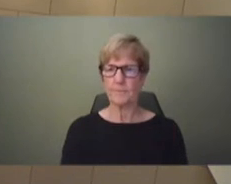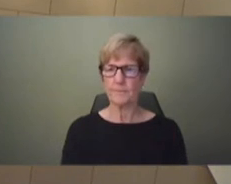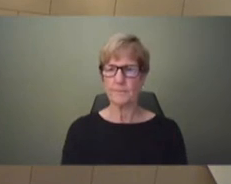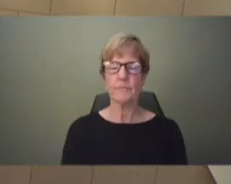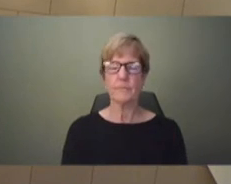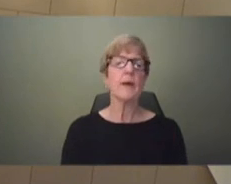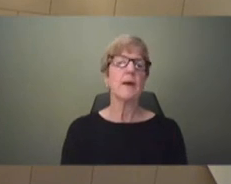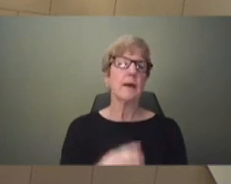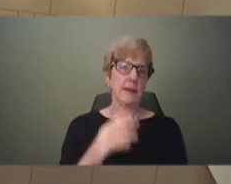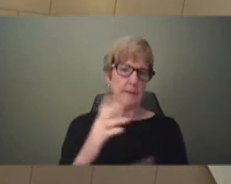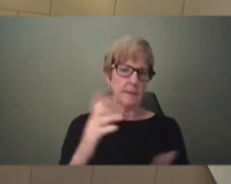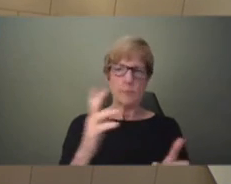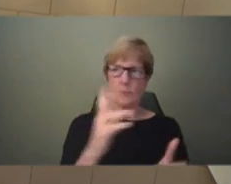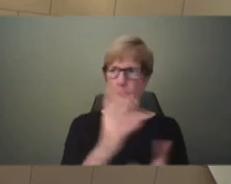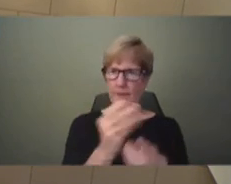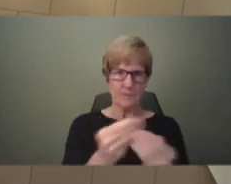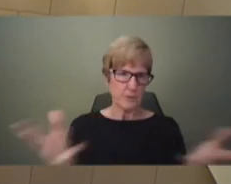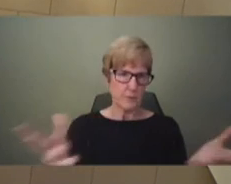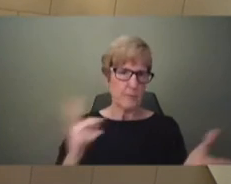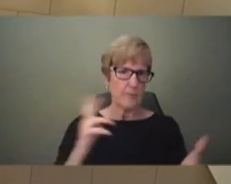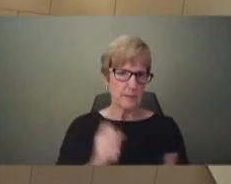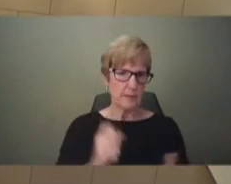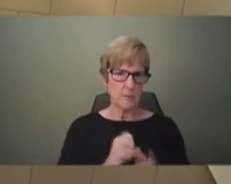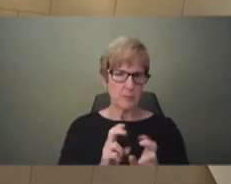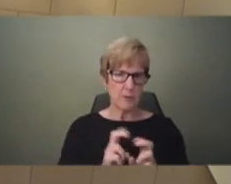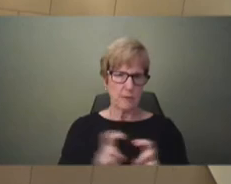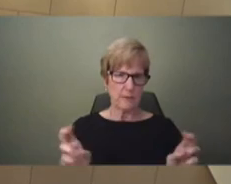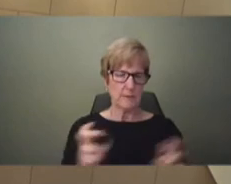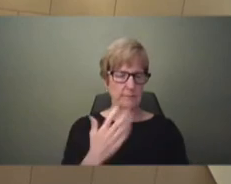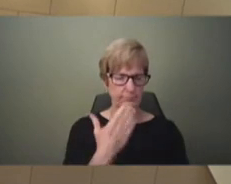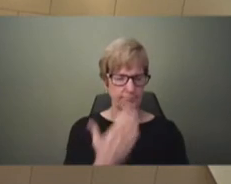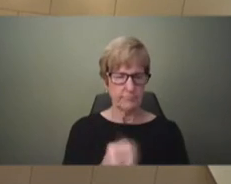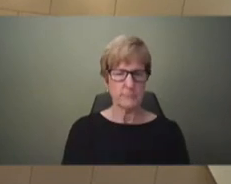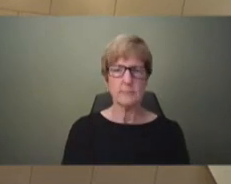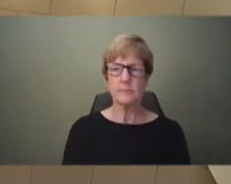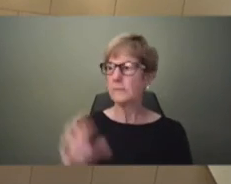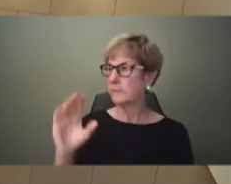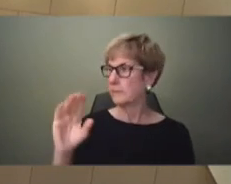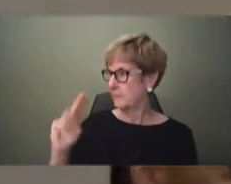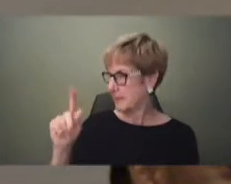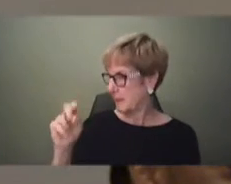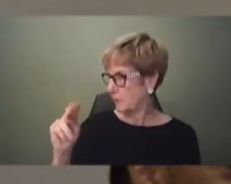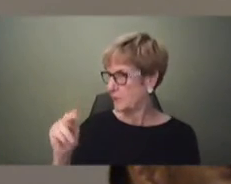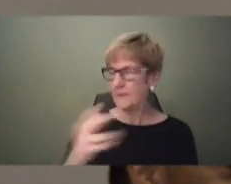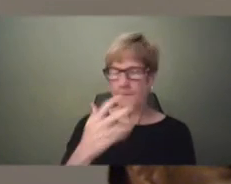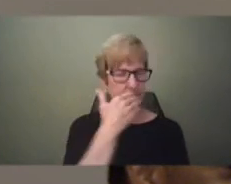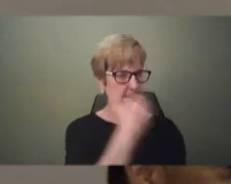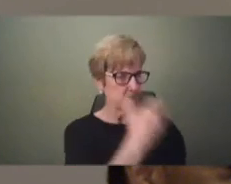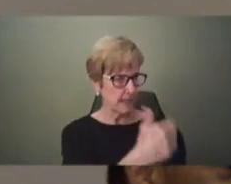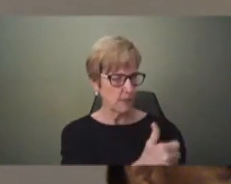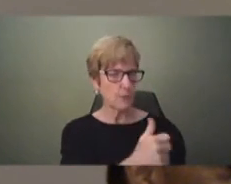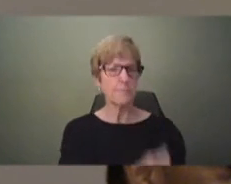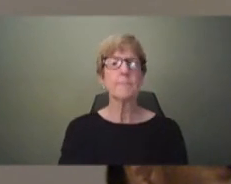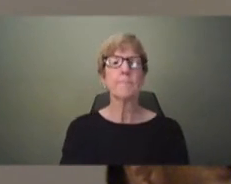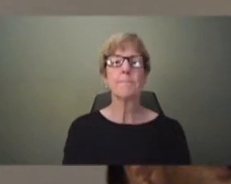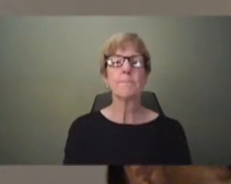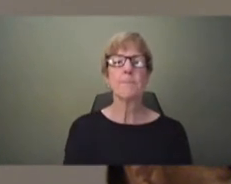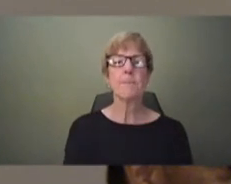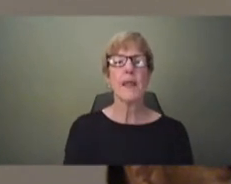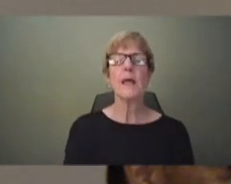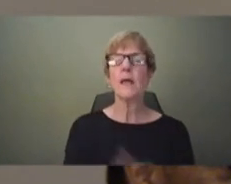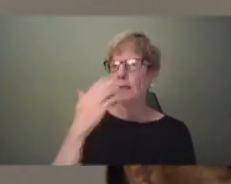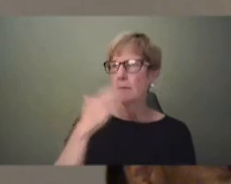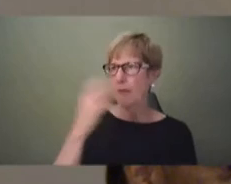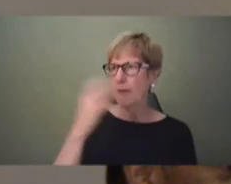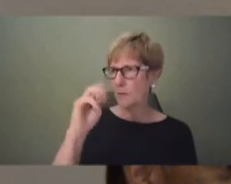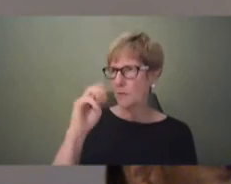to uh Council okay thank you uh Miss Anderson thank you mayor protim uh thank you Mr Pearson um